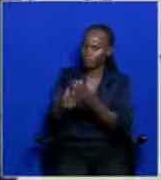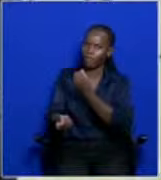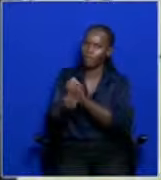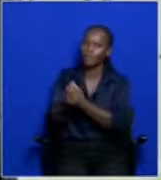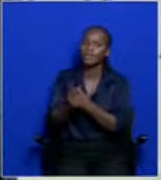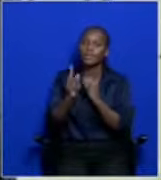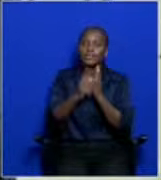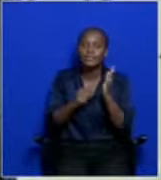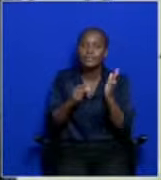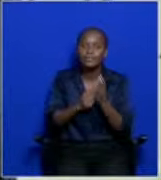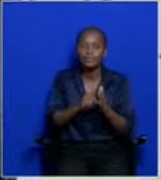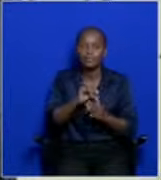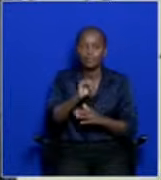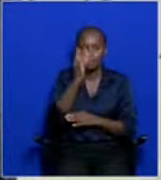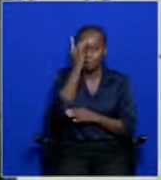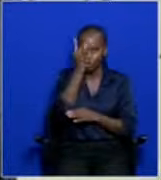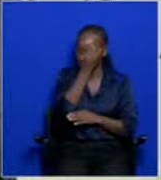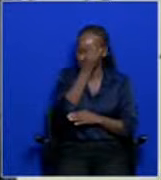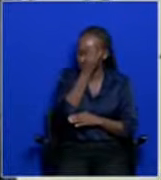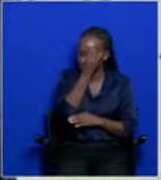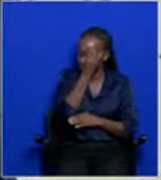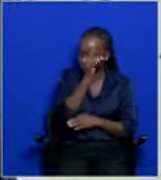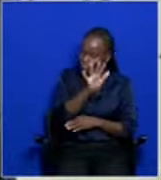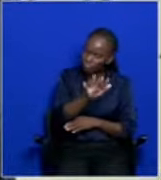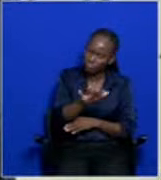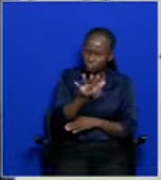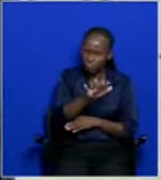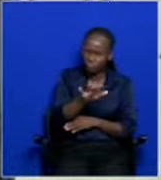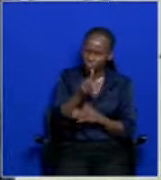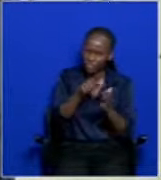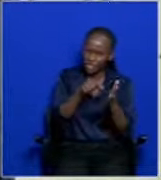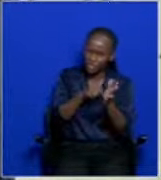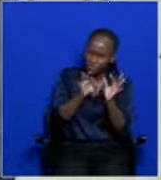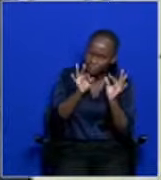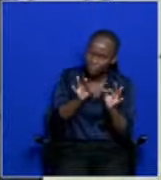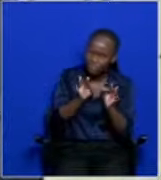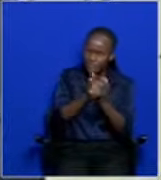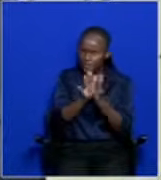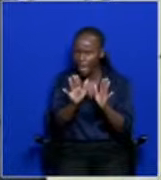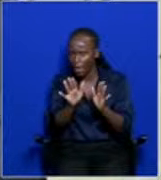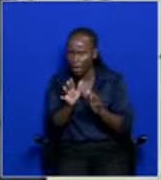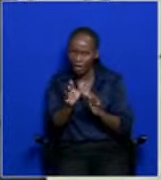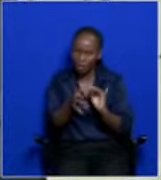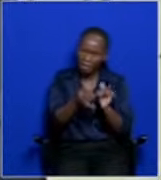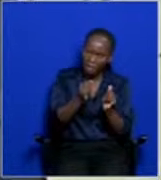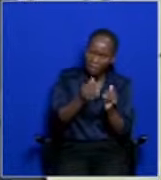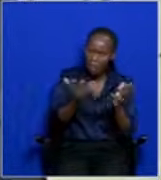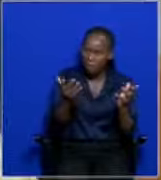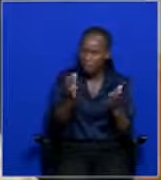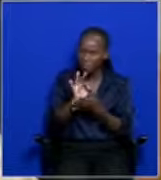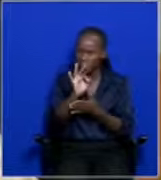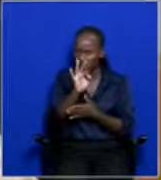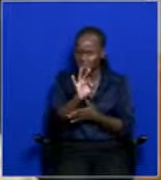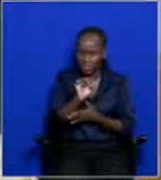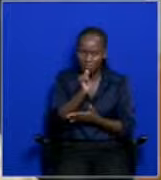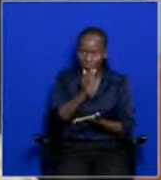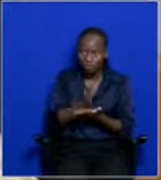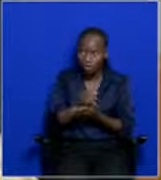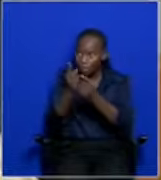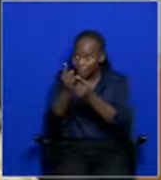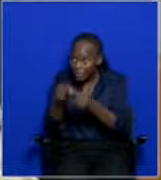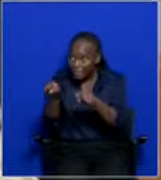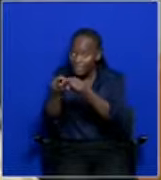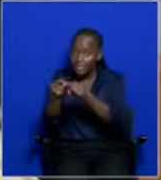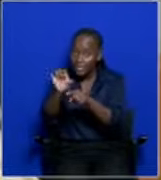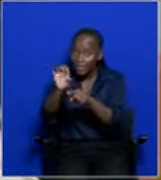I'm sure it was on the 10 or 11 or 13 March where they became aware of this incident. So there is